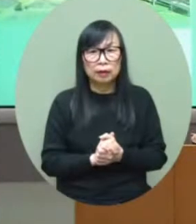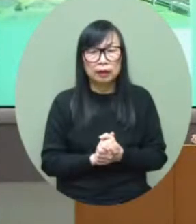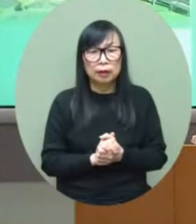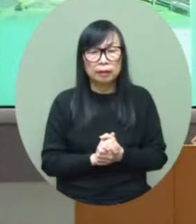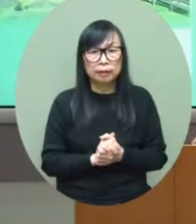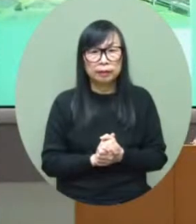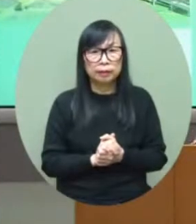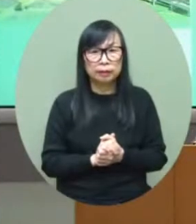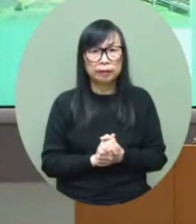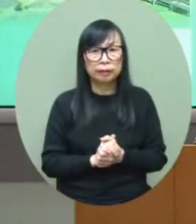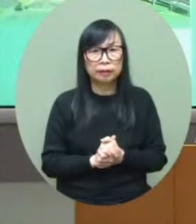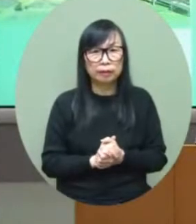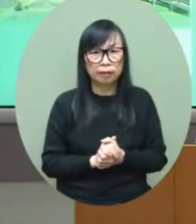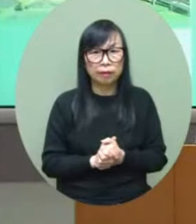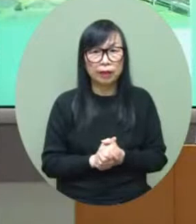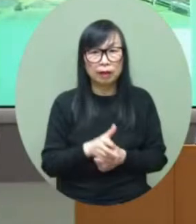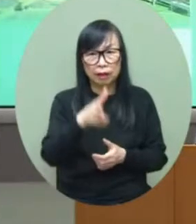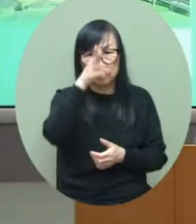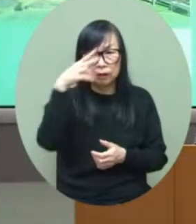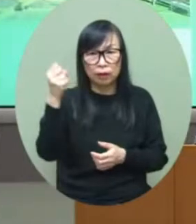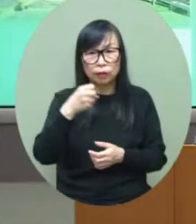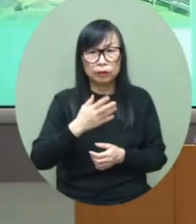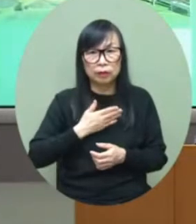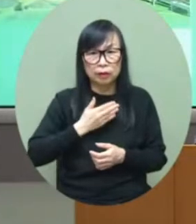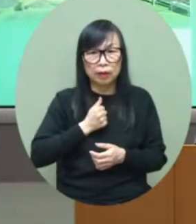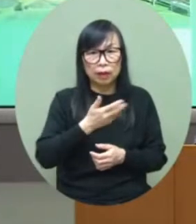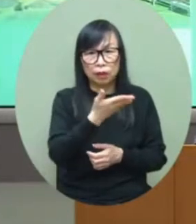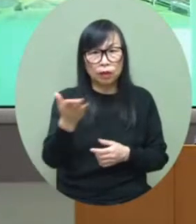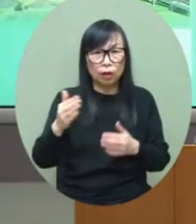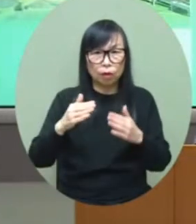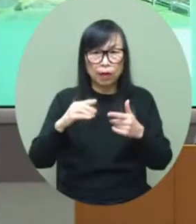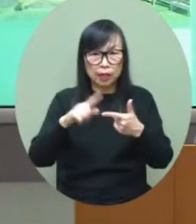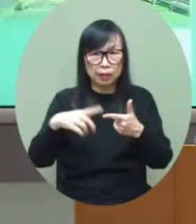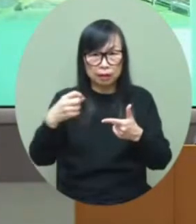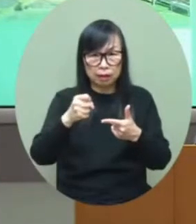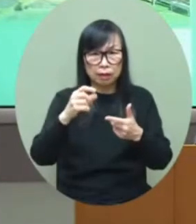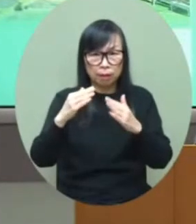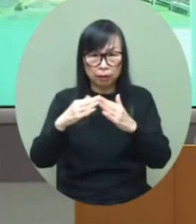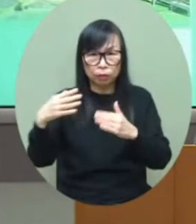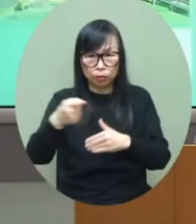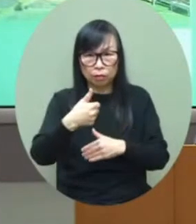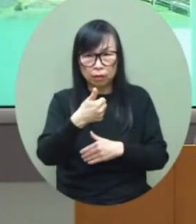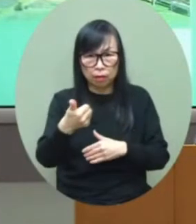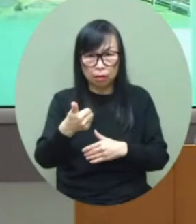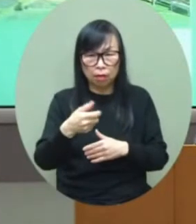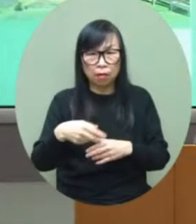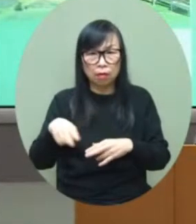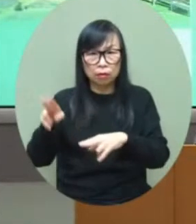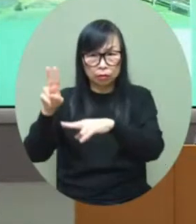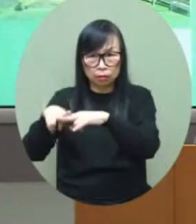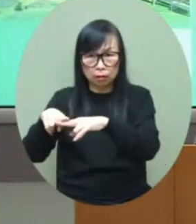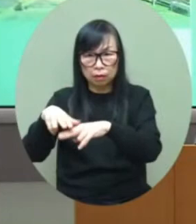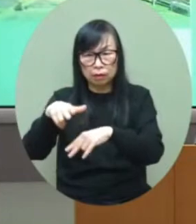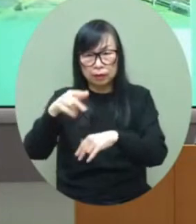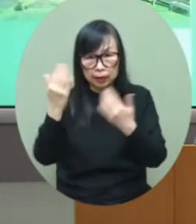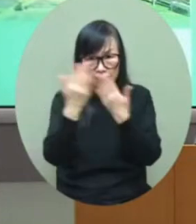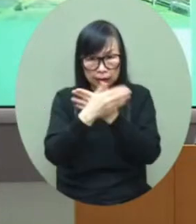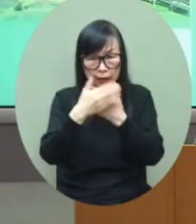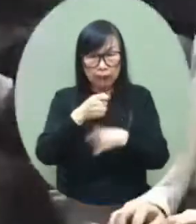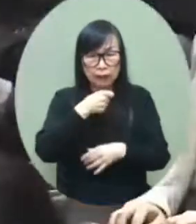on the left on the front row. Good morning, Chief Executive and Secretaries. I'm from